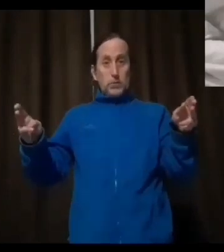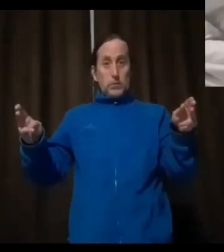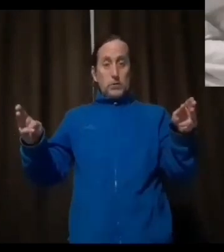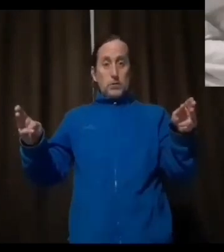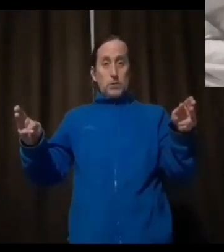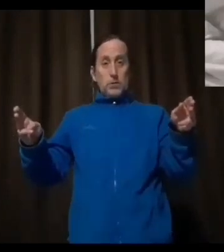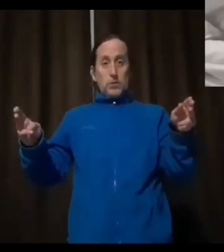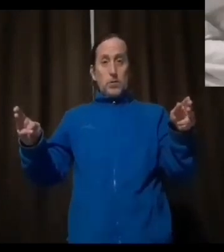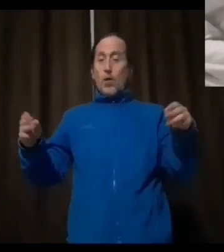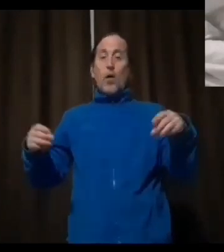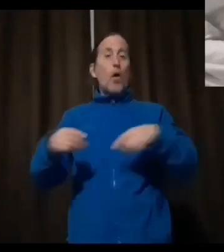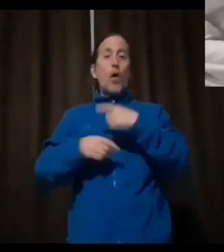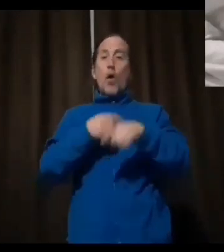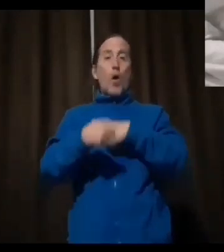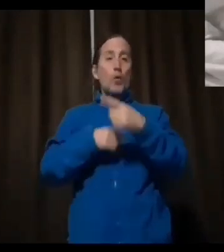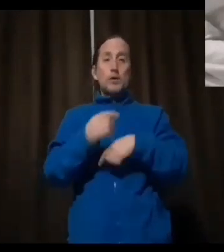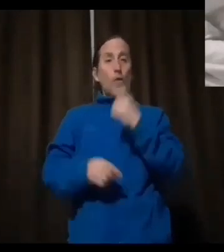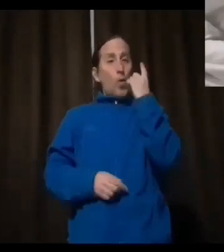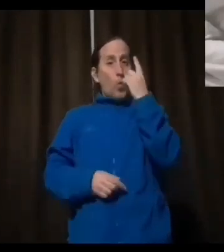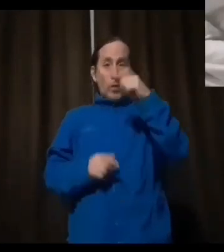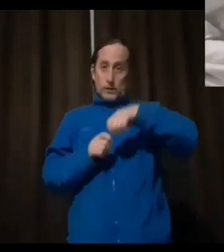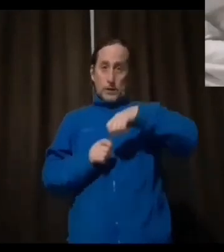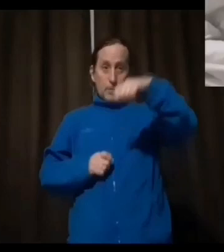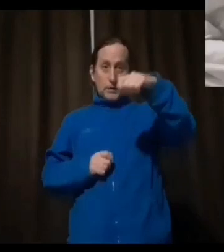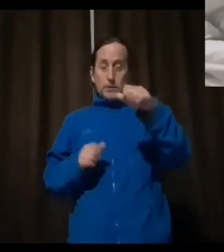dimension that's being detected, but there's 13 to the power of 13